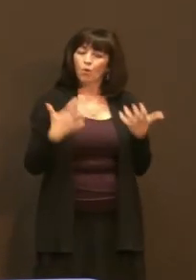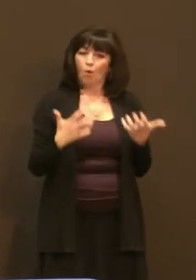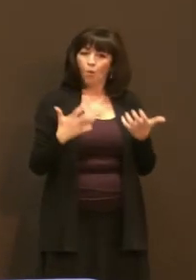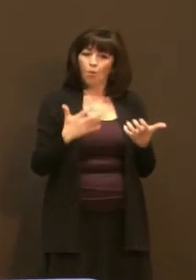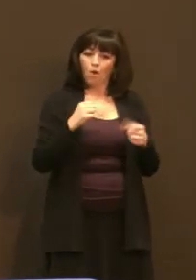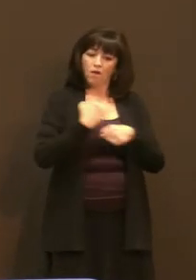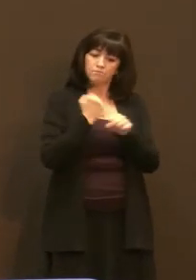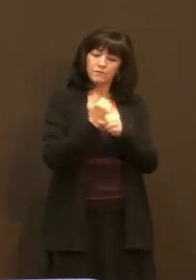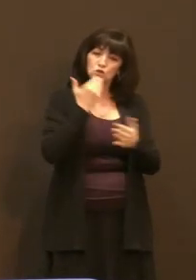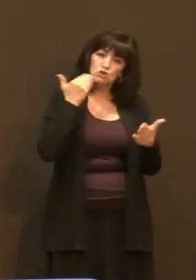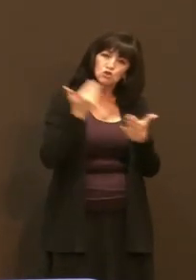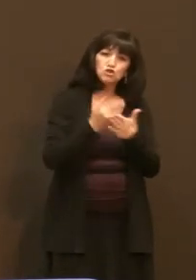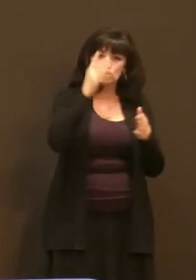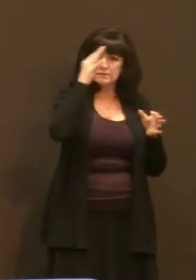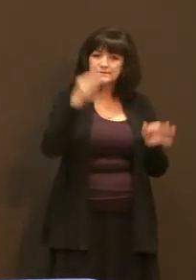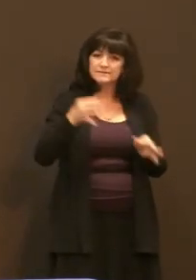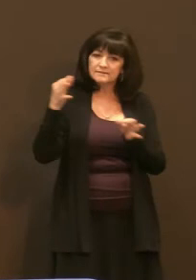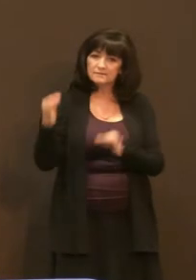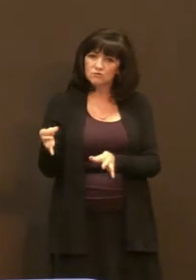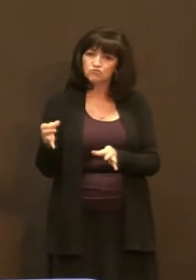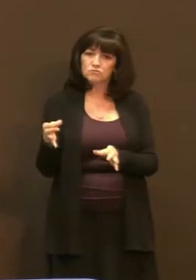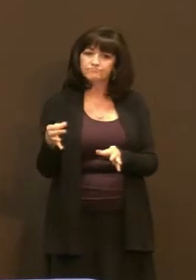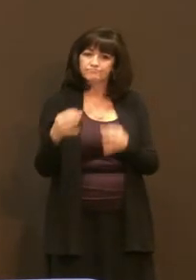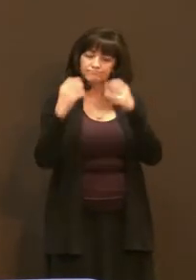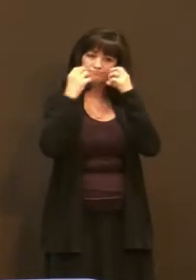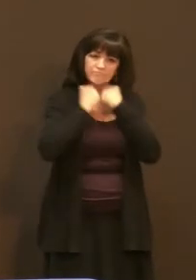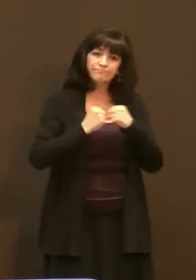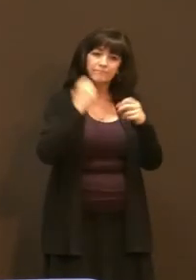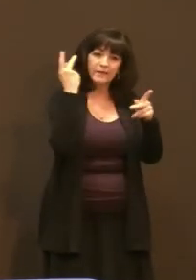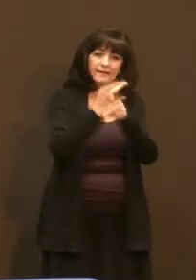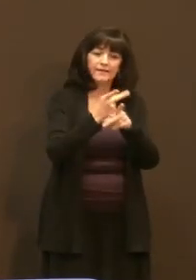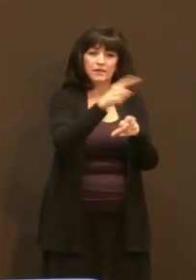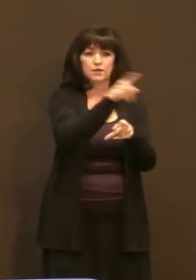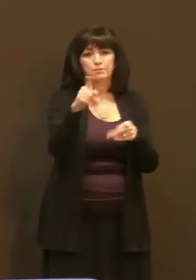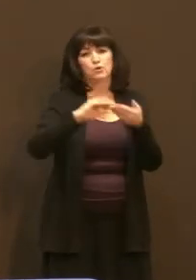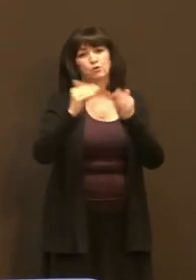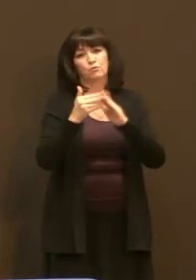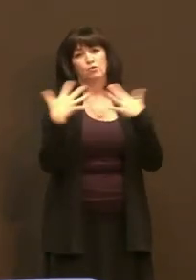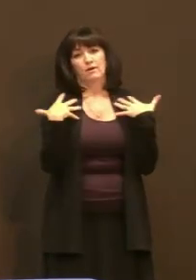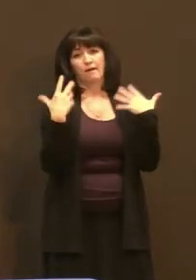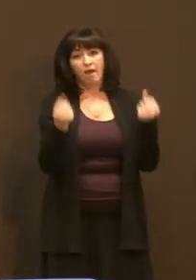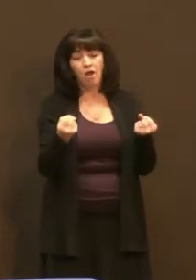keeping our community healthy, and then turning the lights back on for a healthy economy.